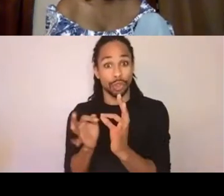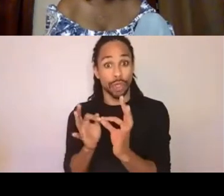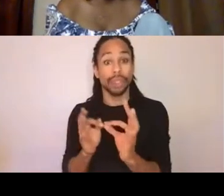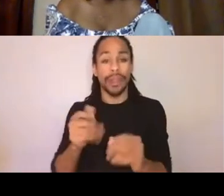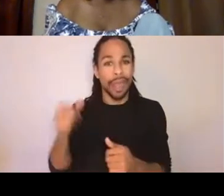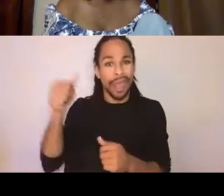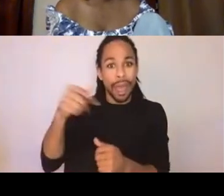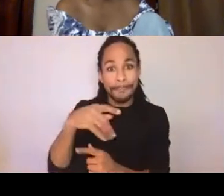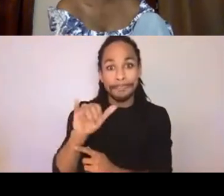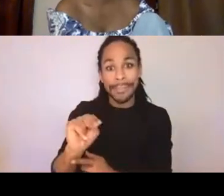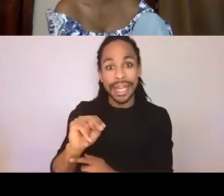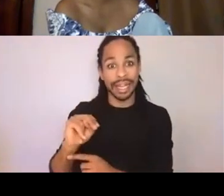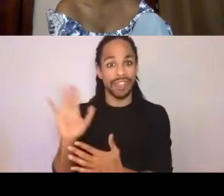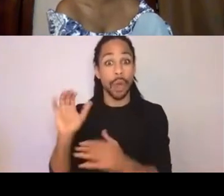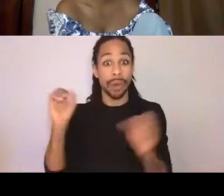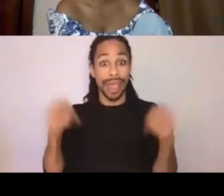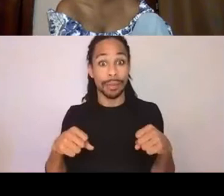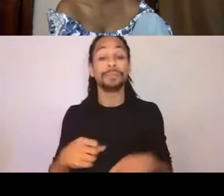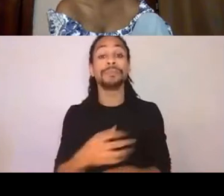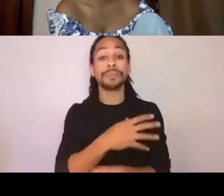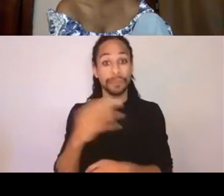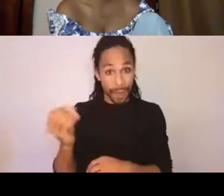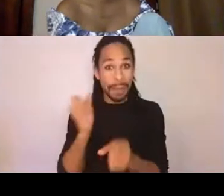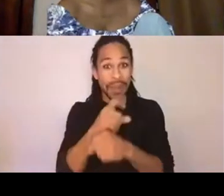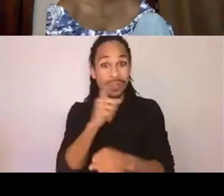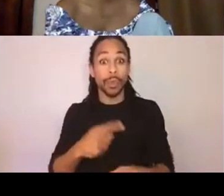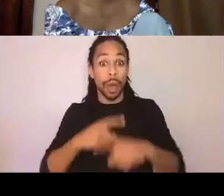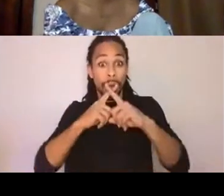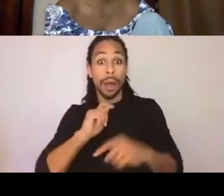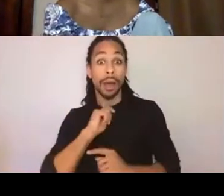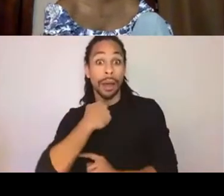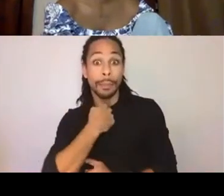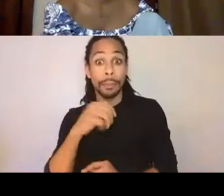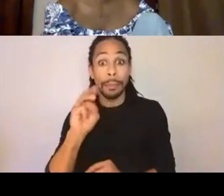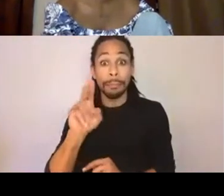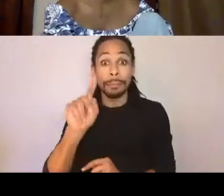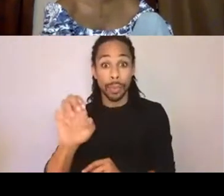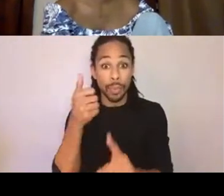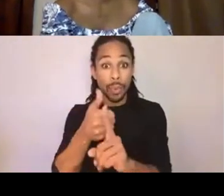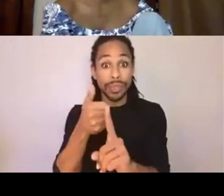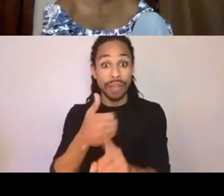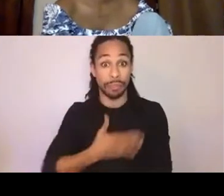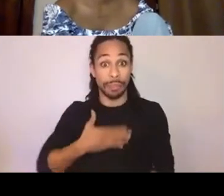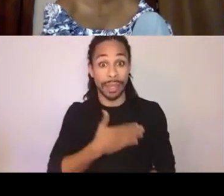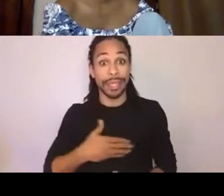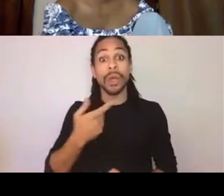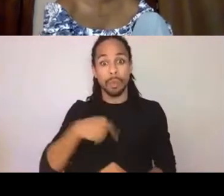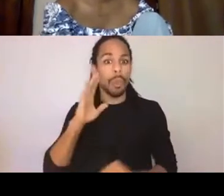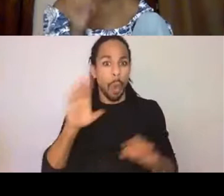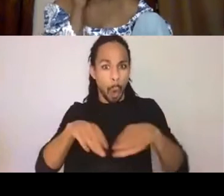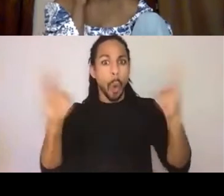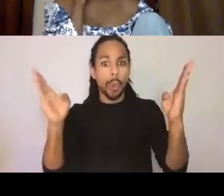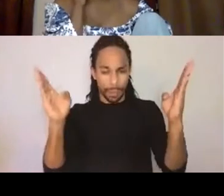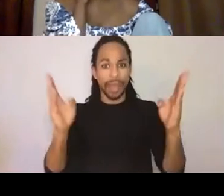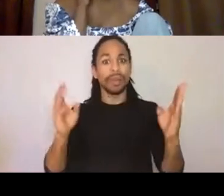if you can all set your sound to mute, I think you're all probably muted. We will open the conversation to questions towards the end. At that point, we